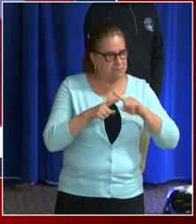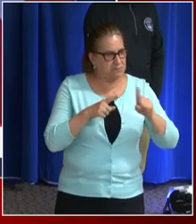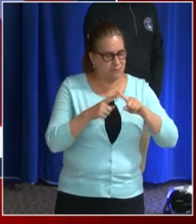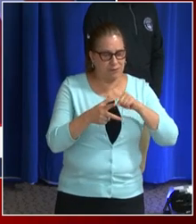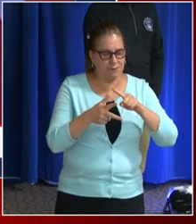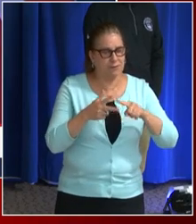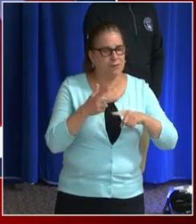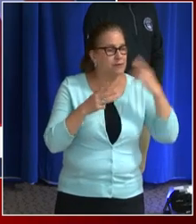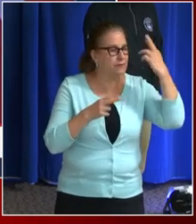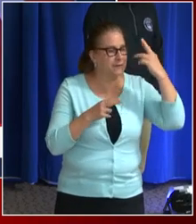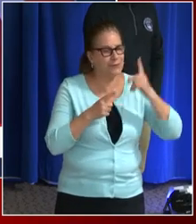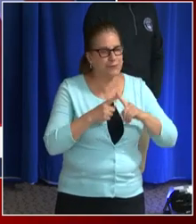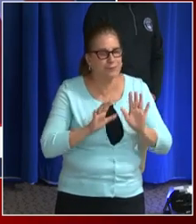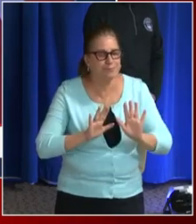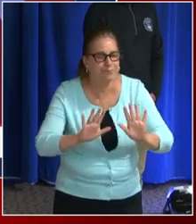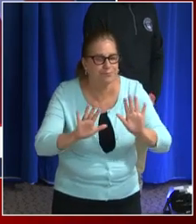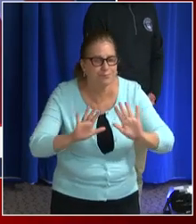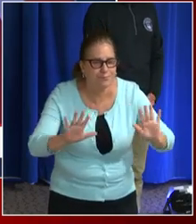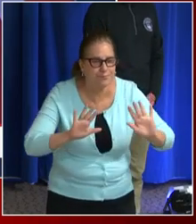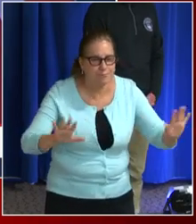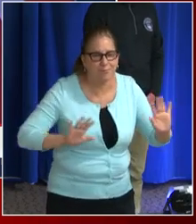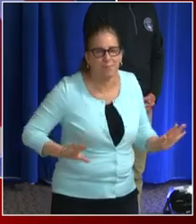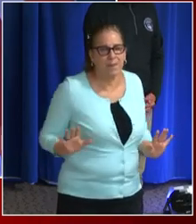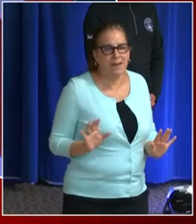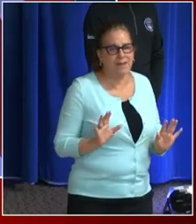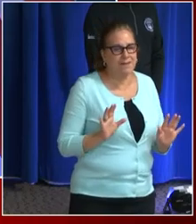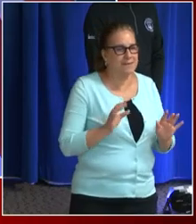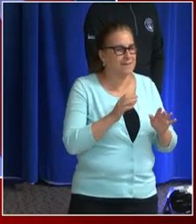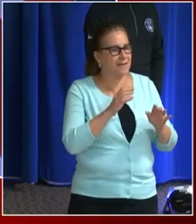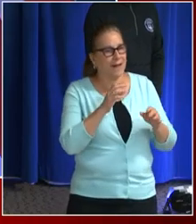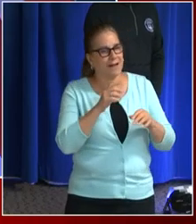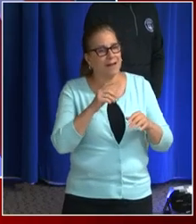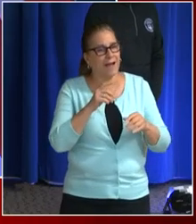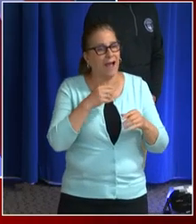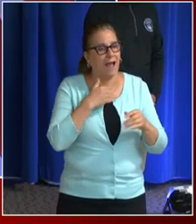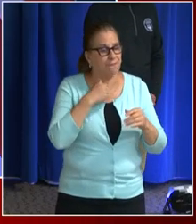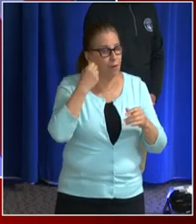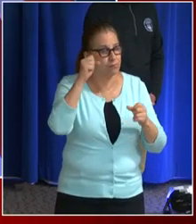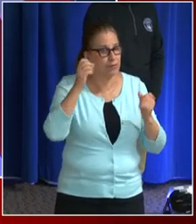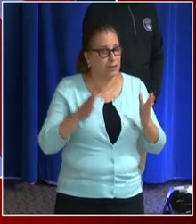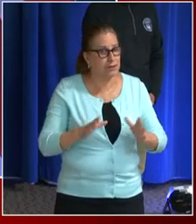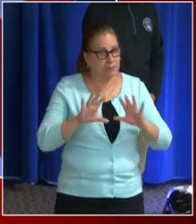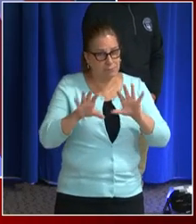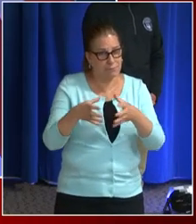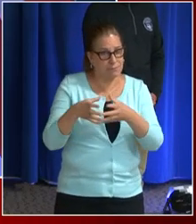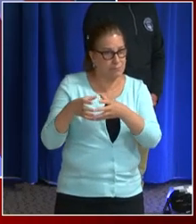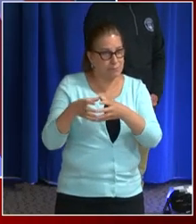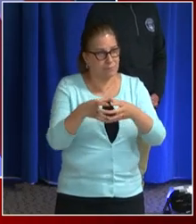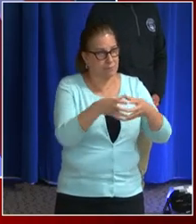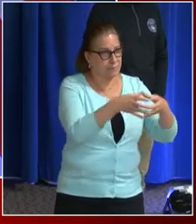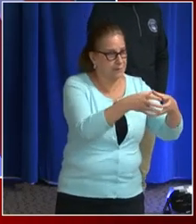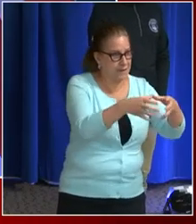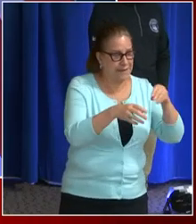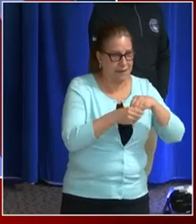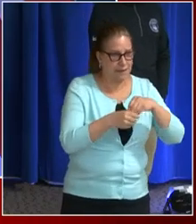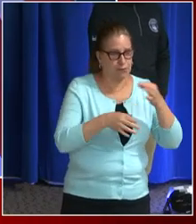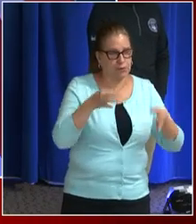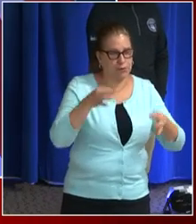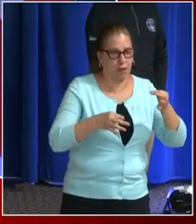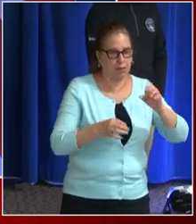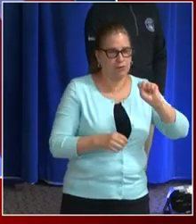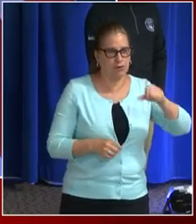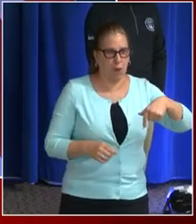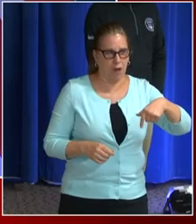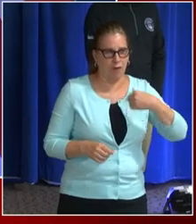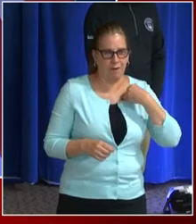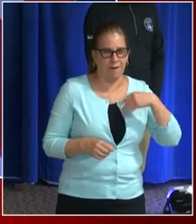was in the vicinity of Judiciary Square. And then, Chief, can you talk about your officers did play a role,